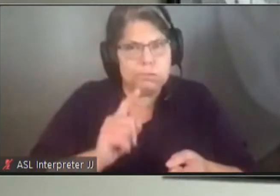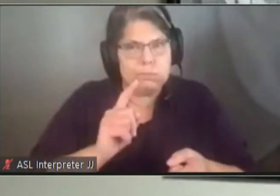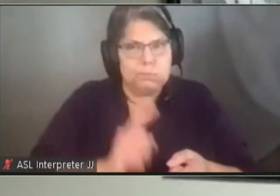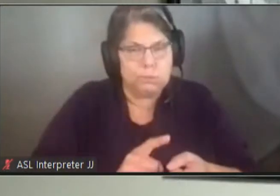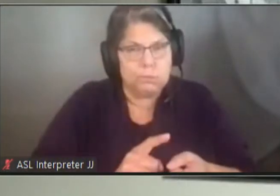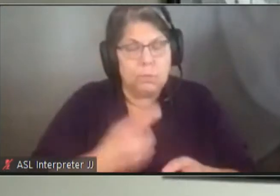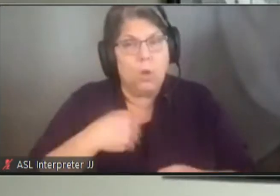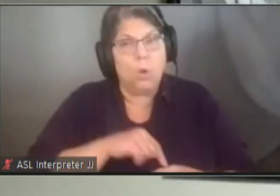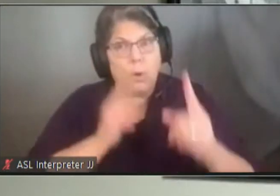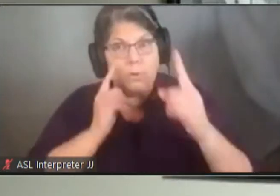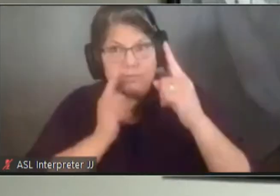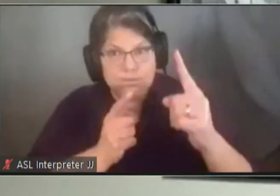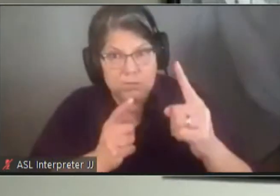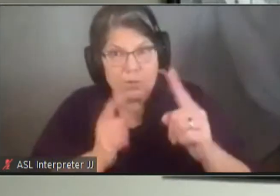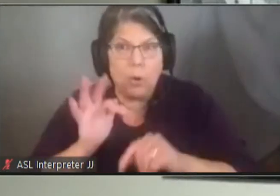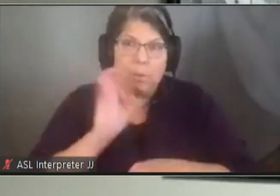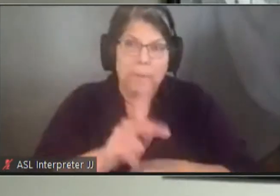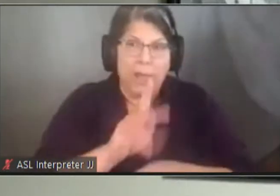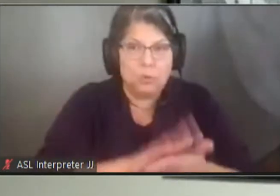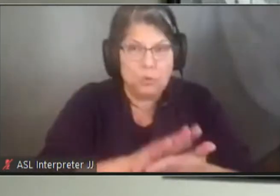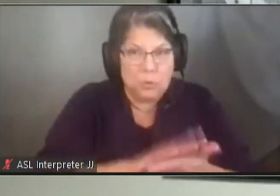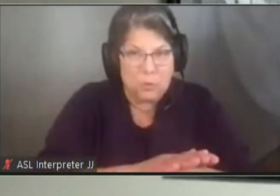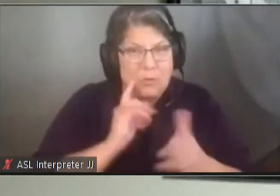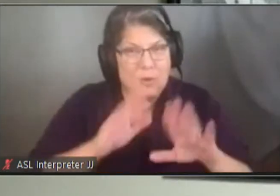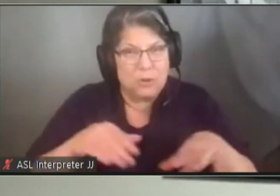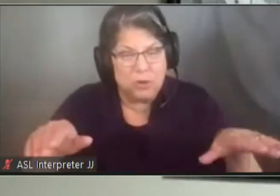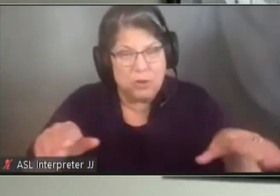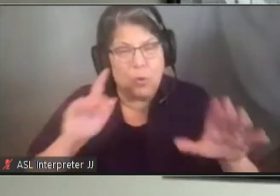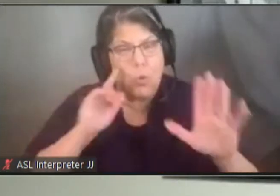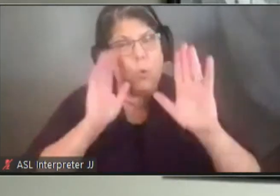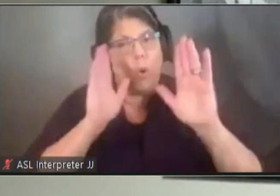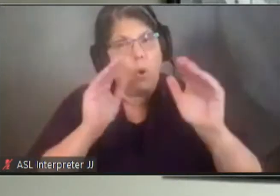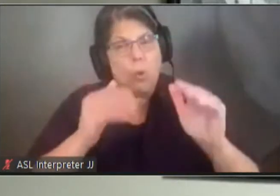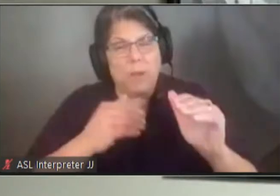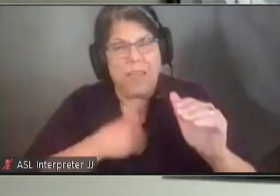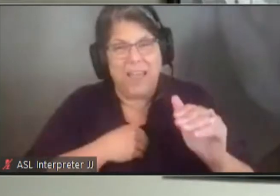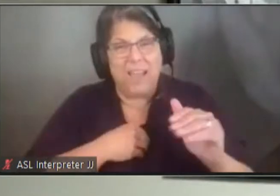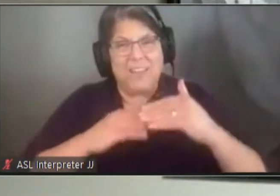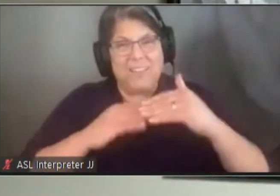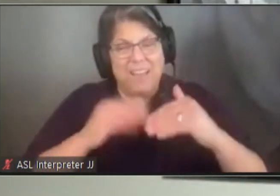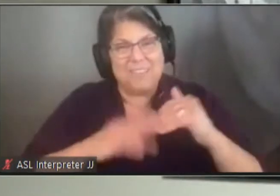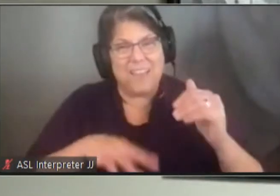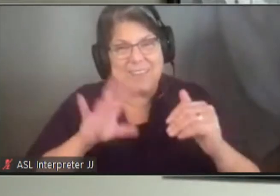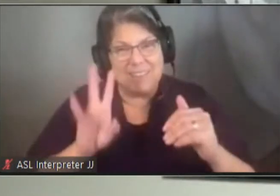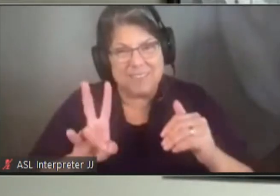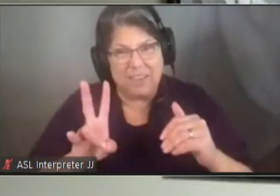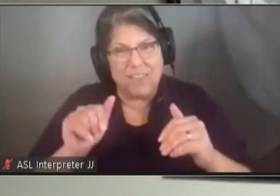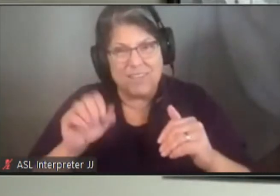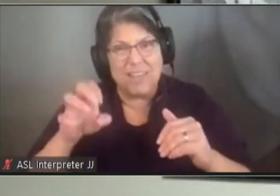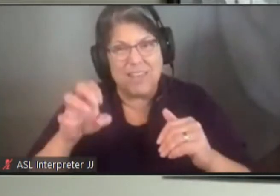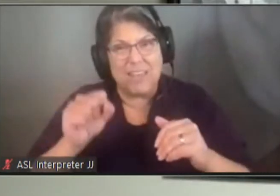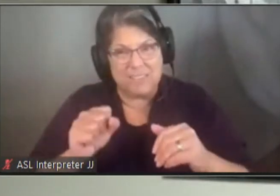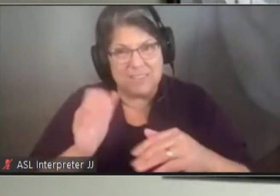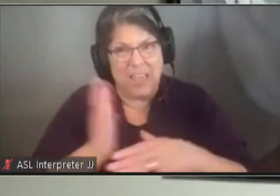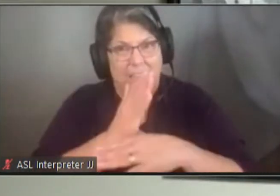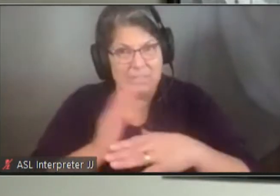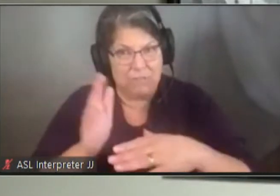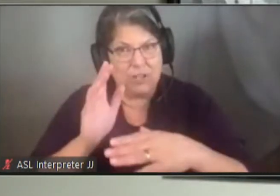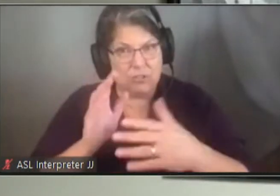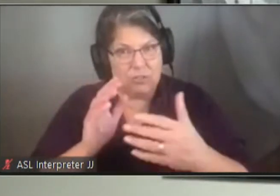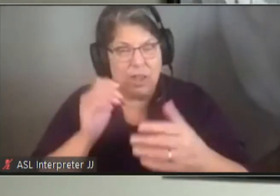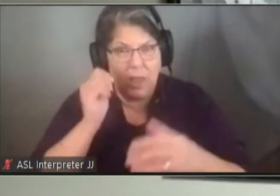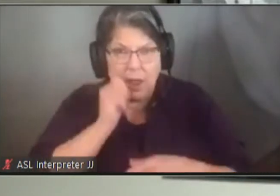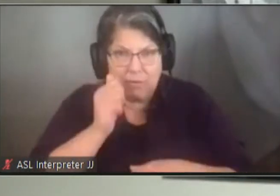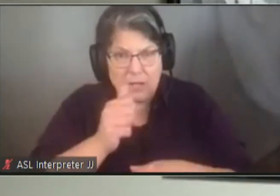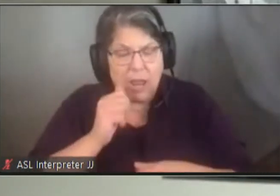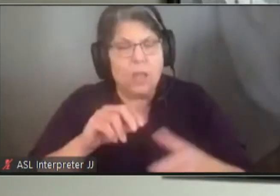an average case rate of less than 7 to go to the red tier, so middle schools and high schools and other businesses can begin to